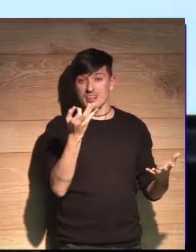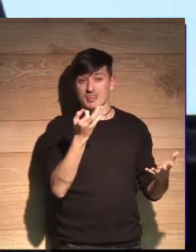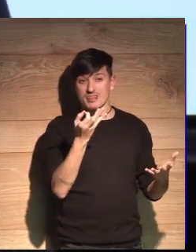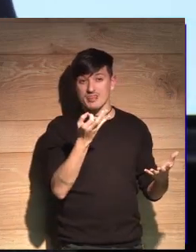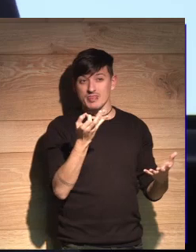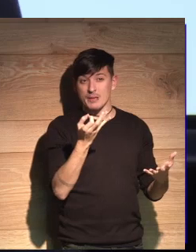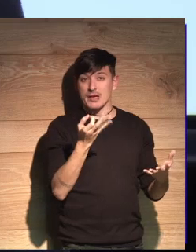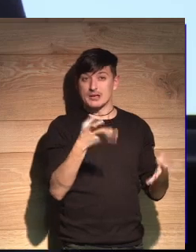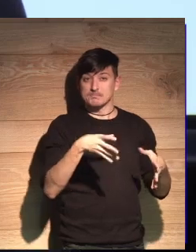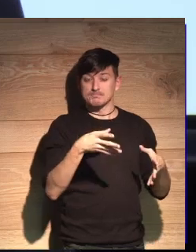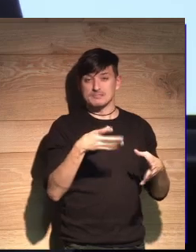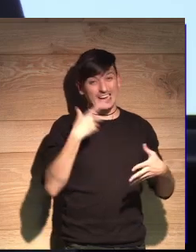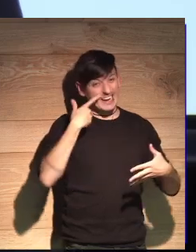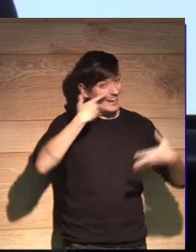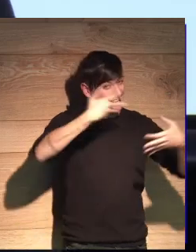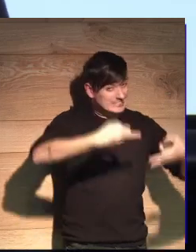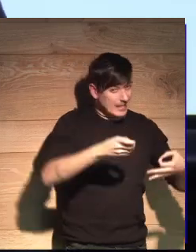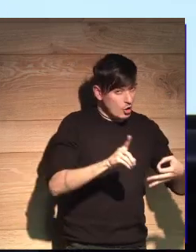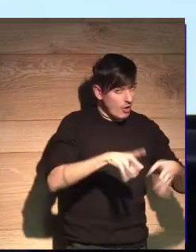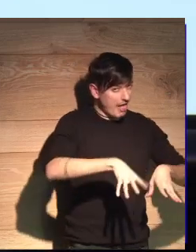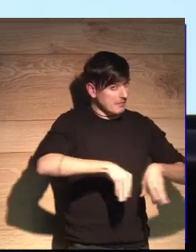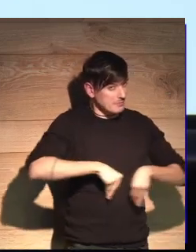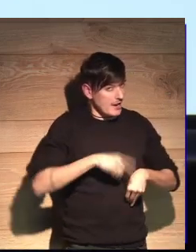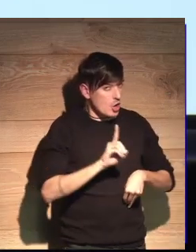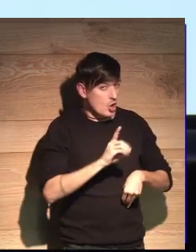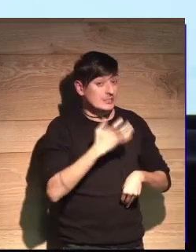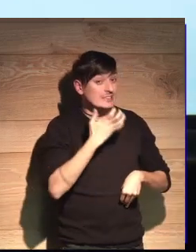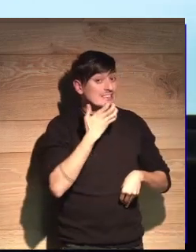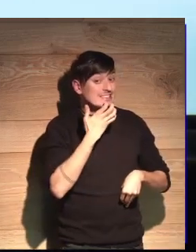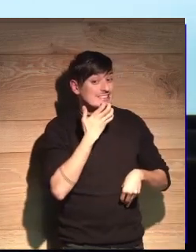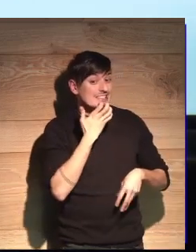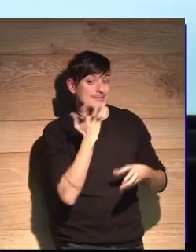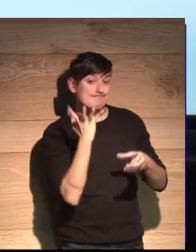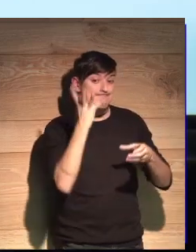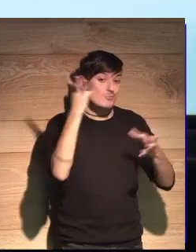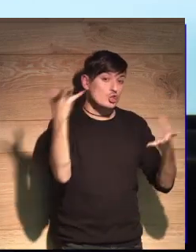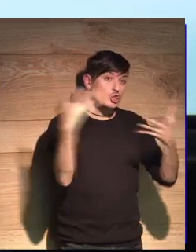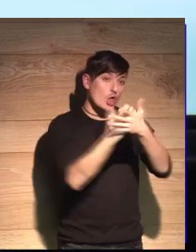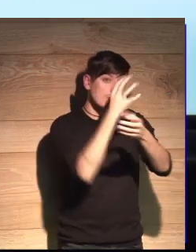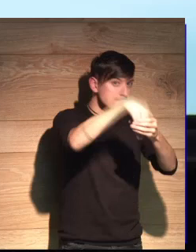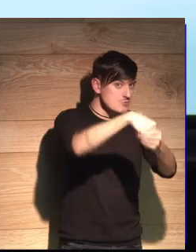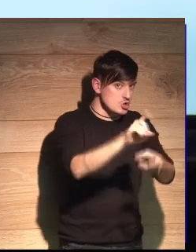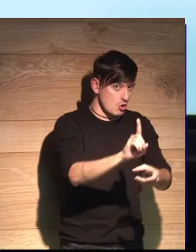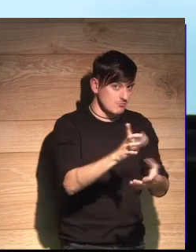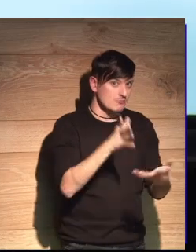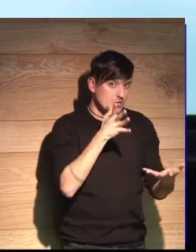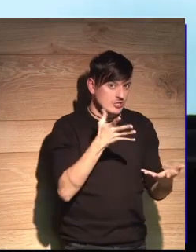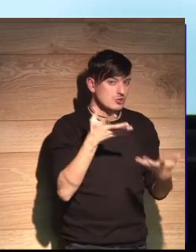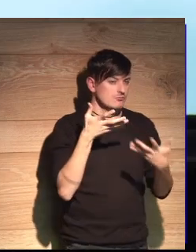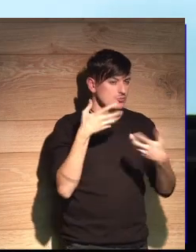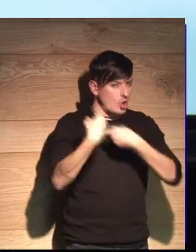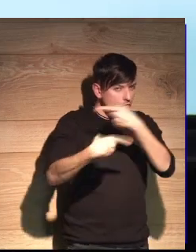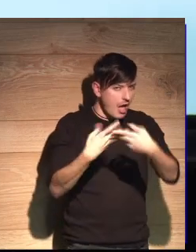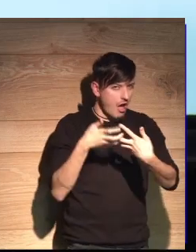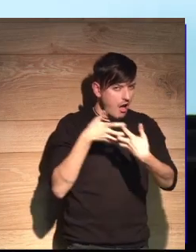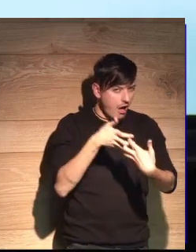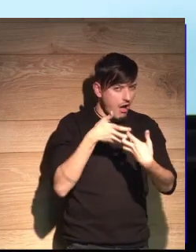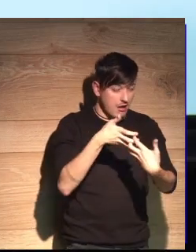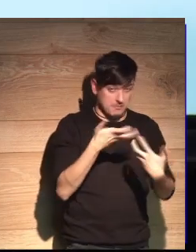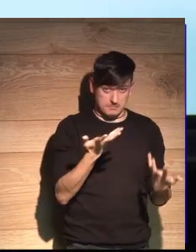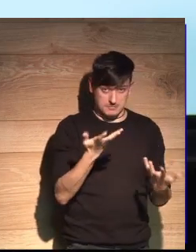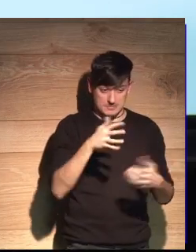acceptable or realistic or real. We believe if it does not include everyone, and that's what we fight